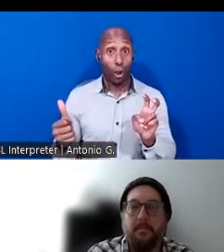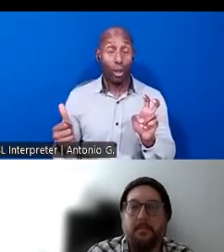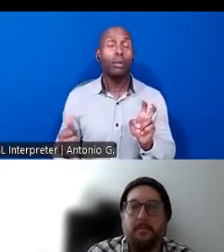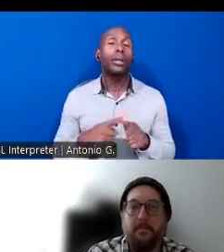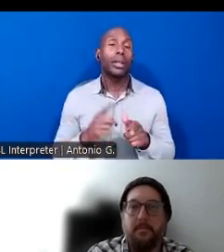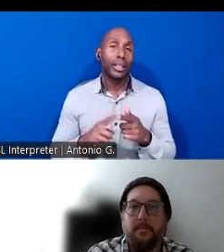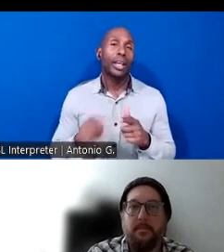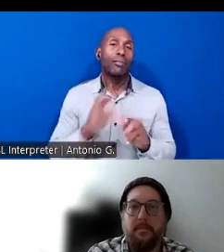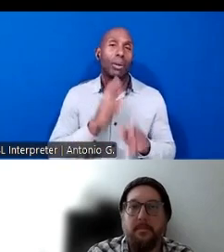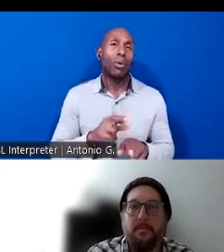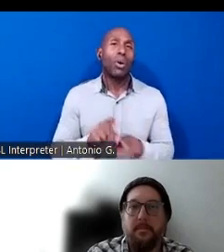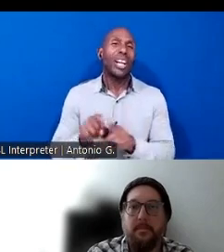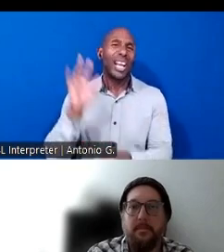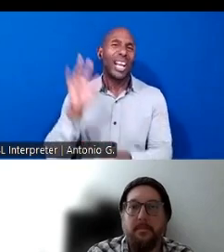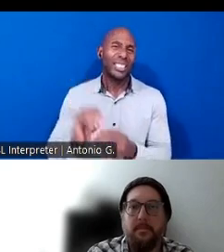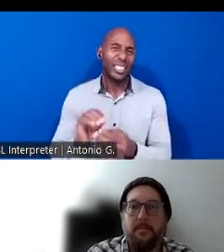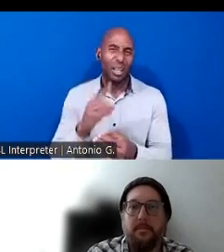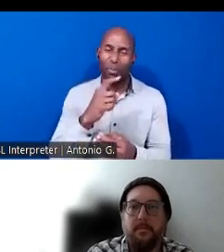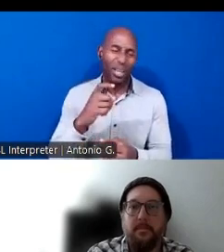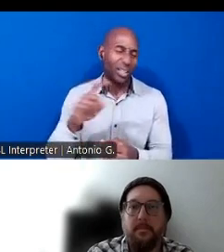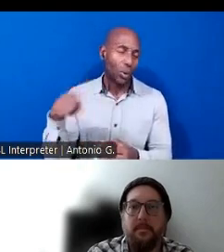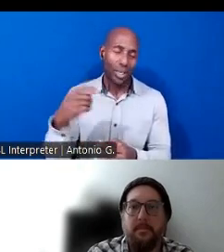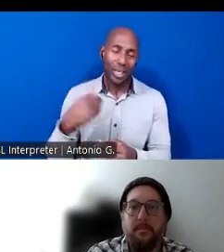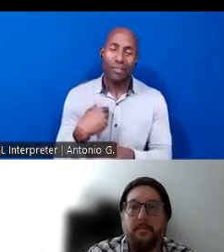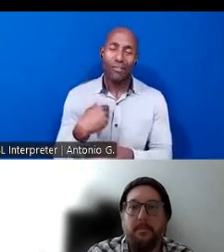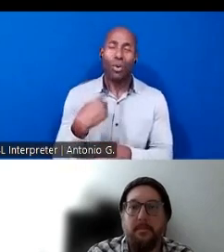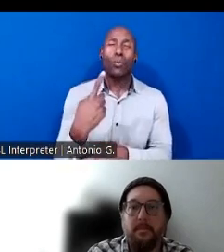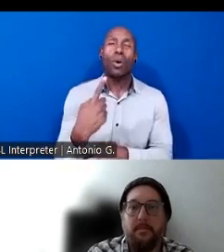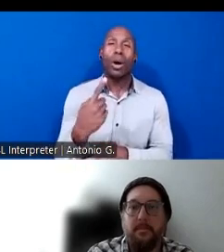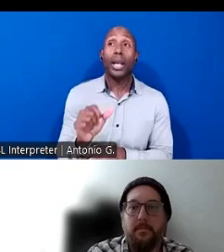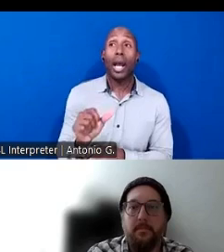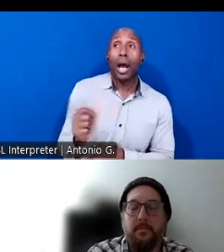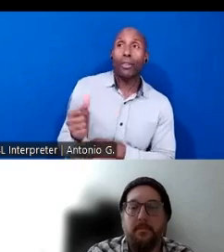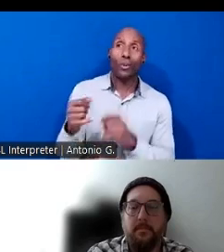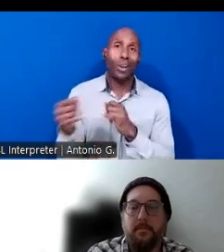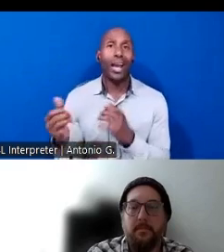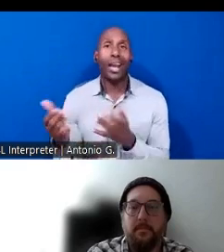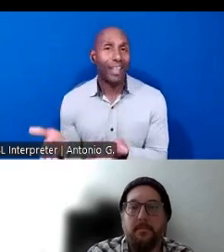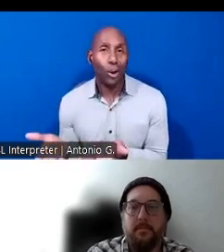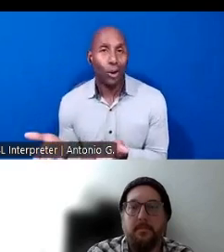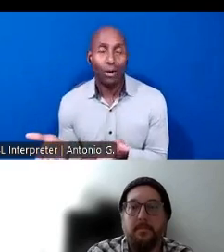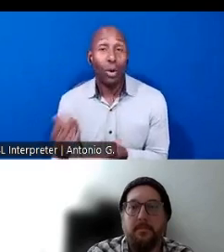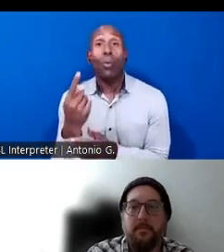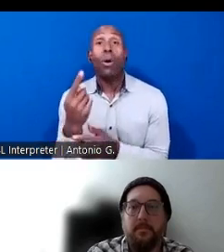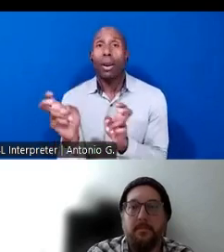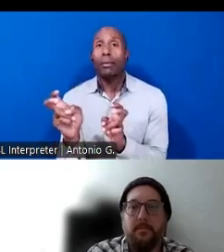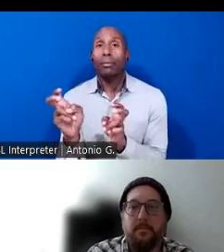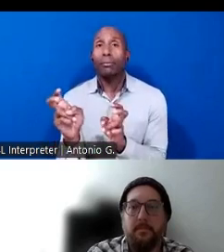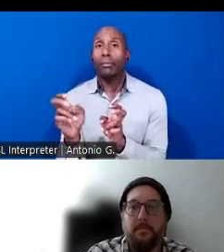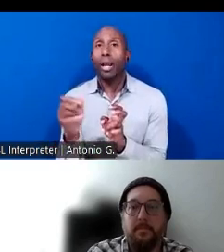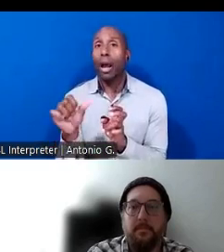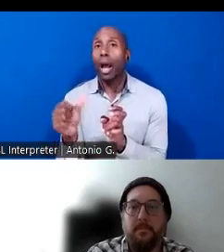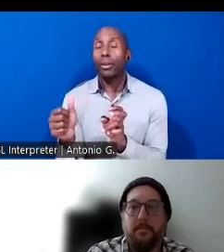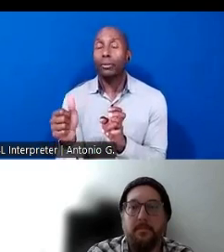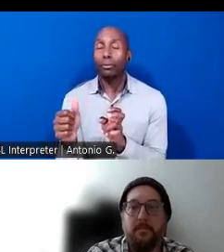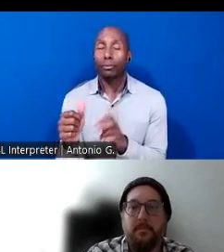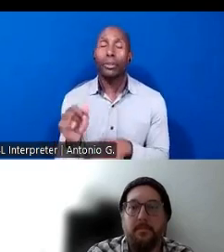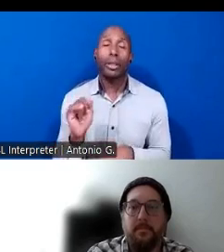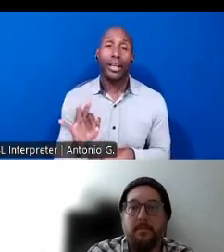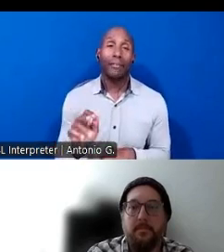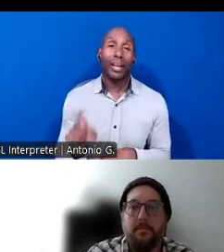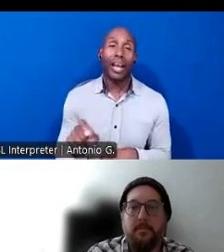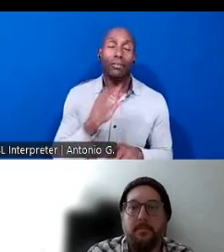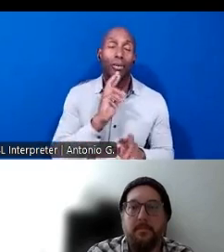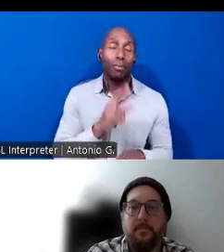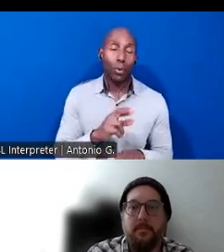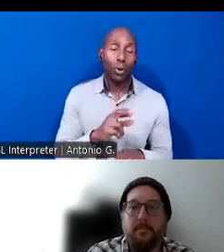because there's only one other line on the form. So if you have to report 2 different staff functions in the other box, we would ask that you